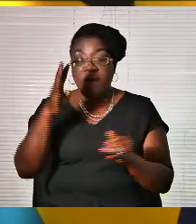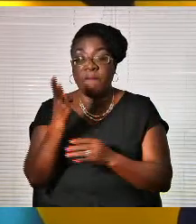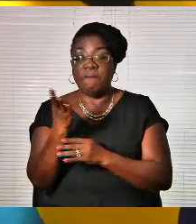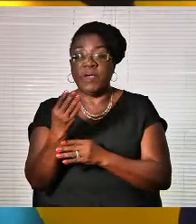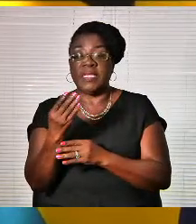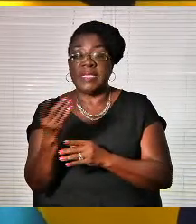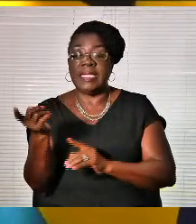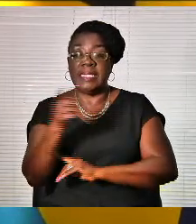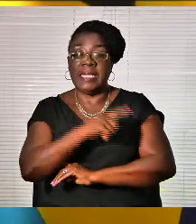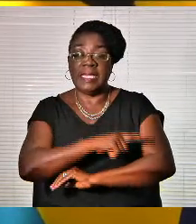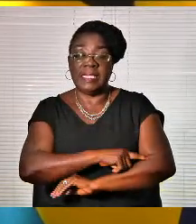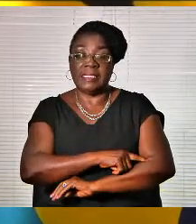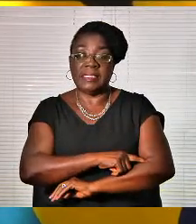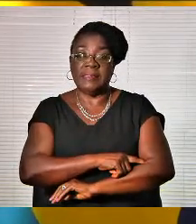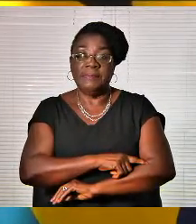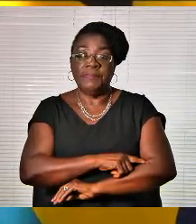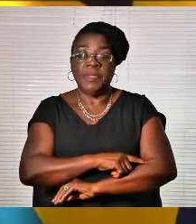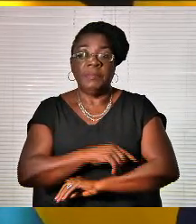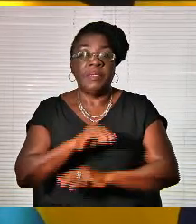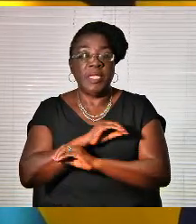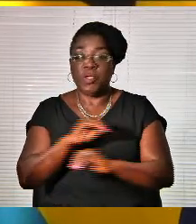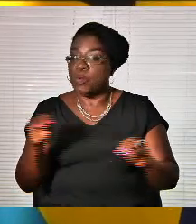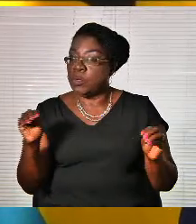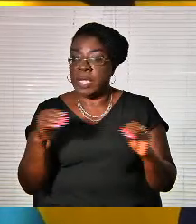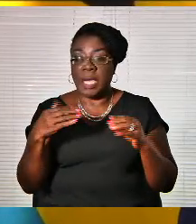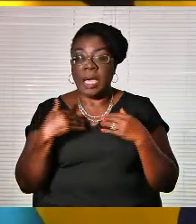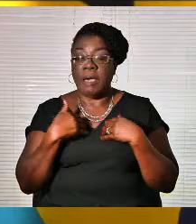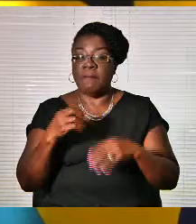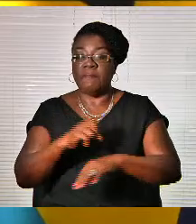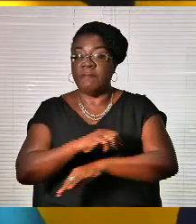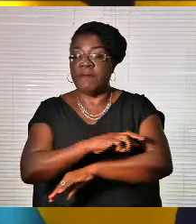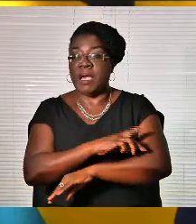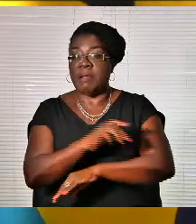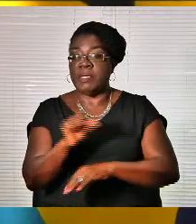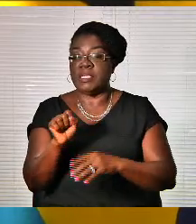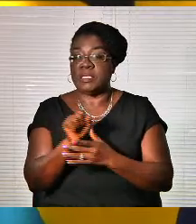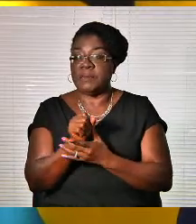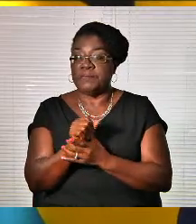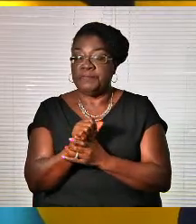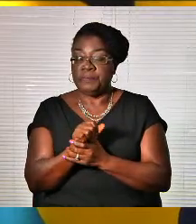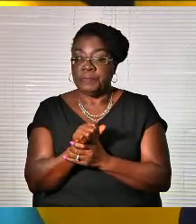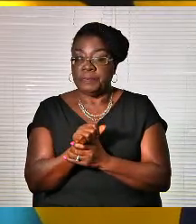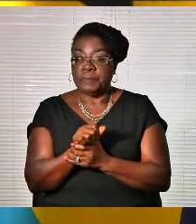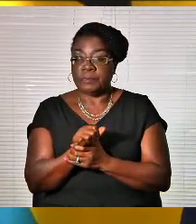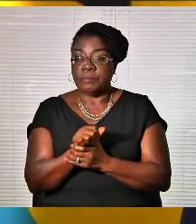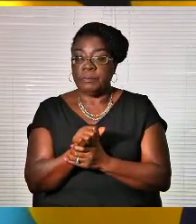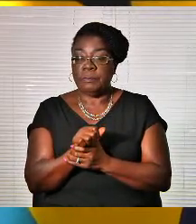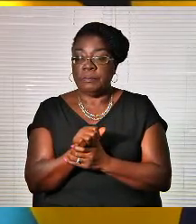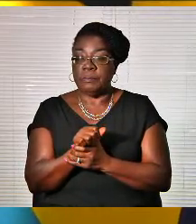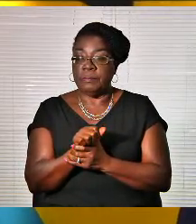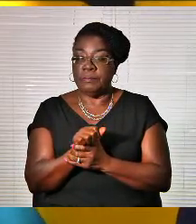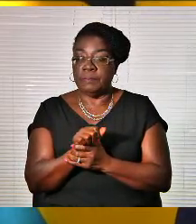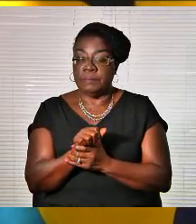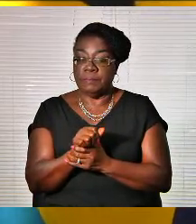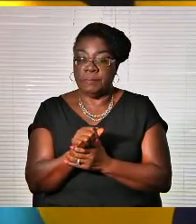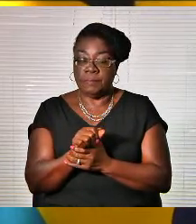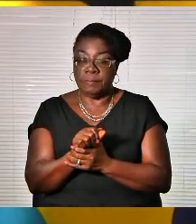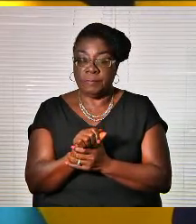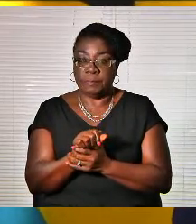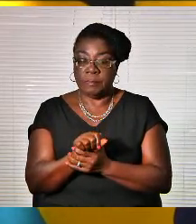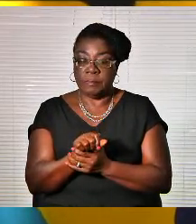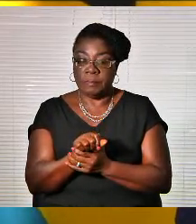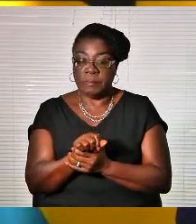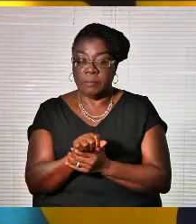of Education, the Honorable Jeff Lloyd, quarantined for 14 days. You had the Attorney General who had to quarantine for 14